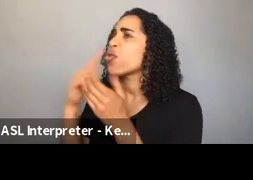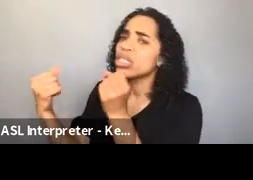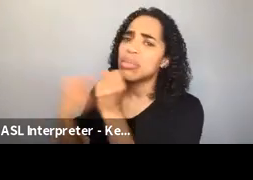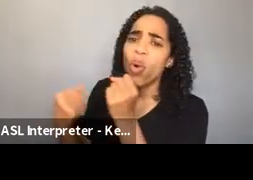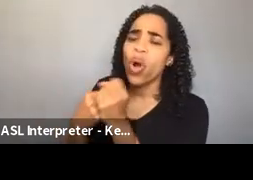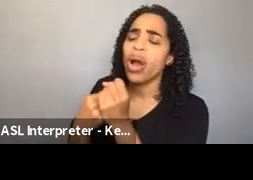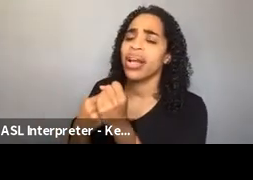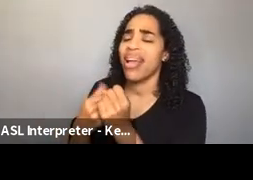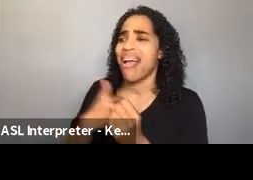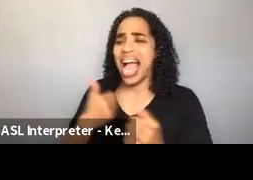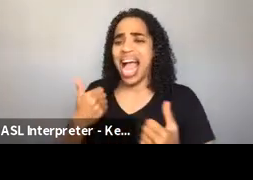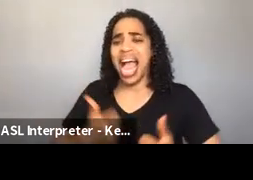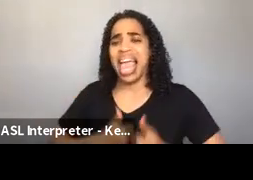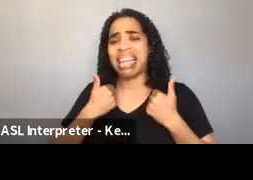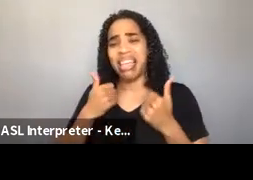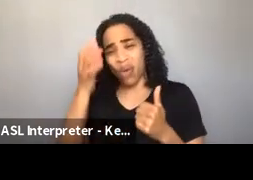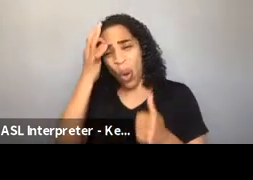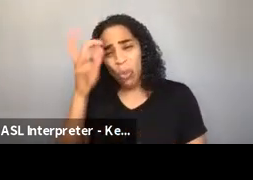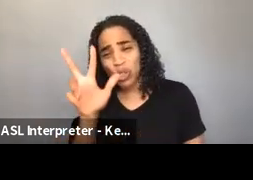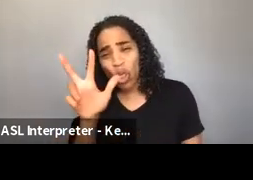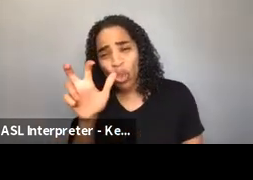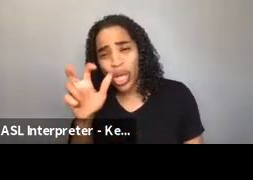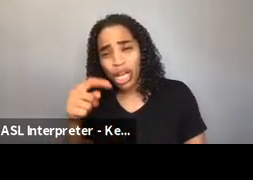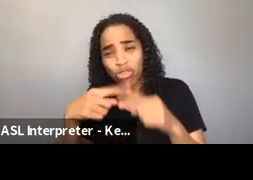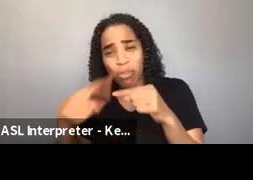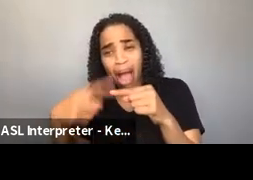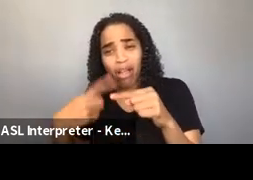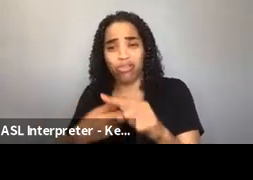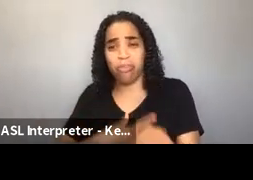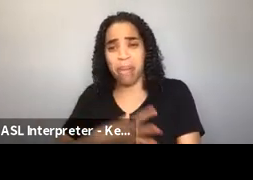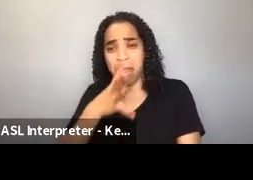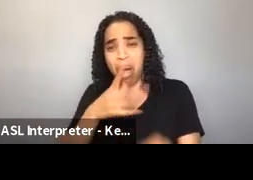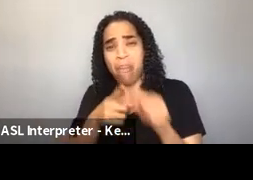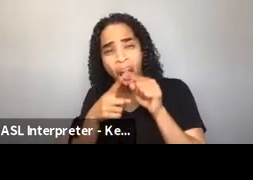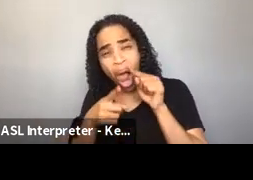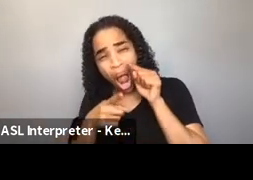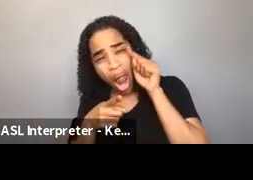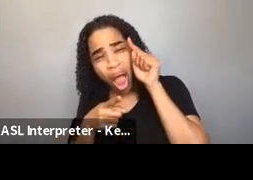provide since I live almost 300 miles away from my mother.